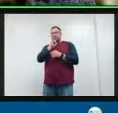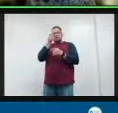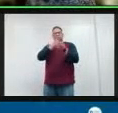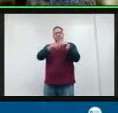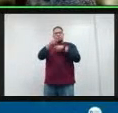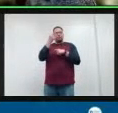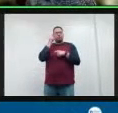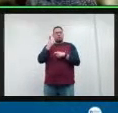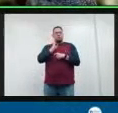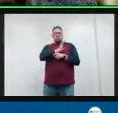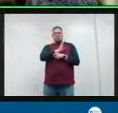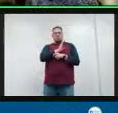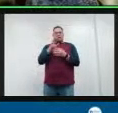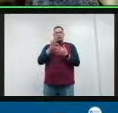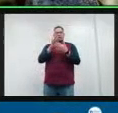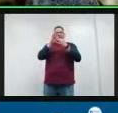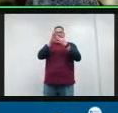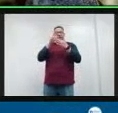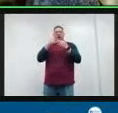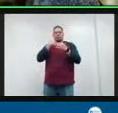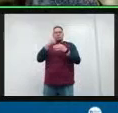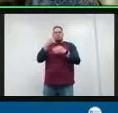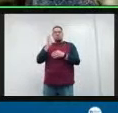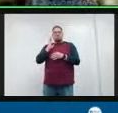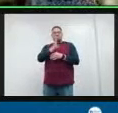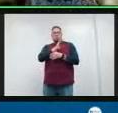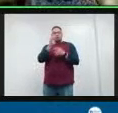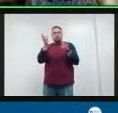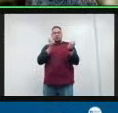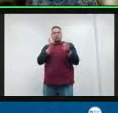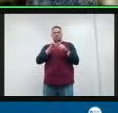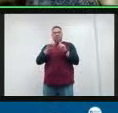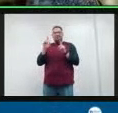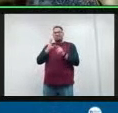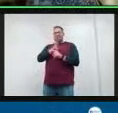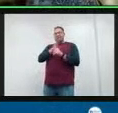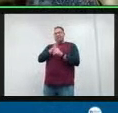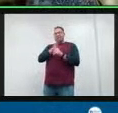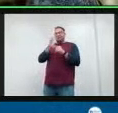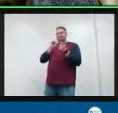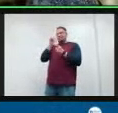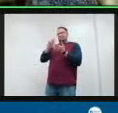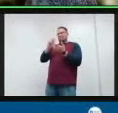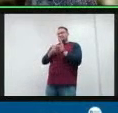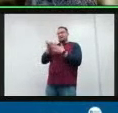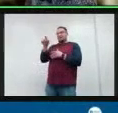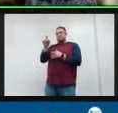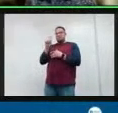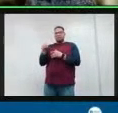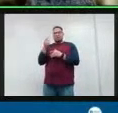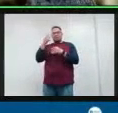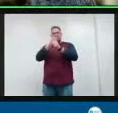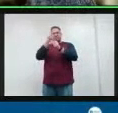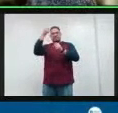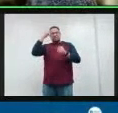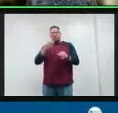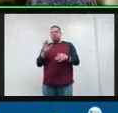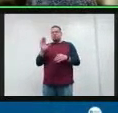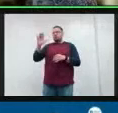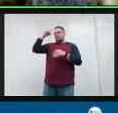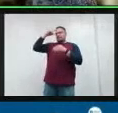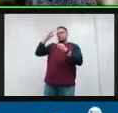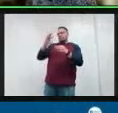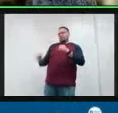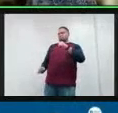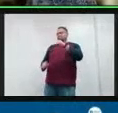am the board chair. But being the board chair doesn't mean that you just make your decision